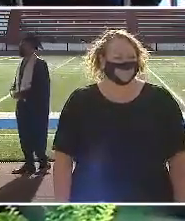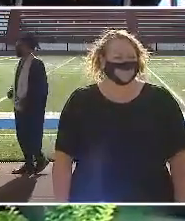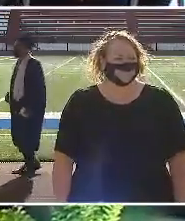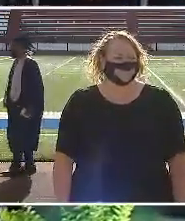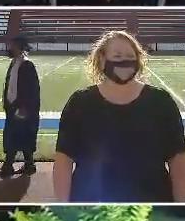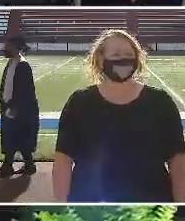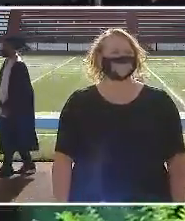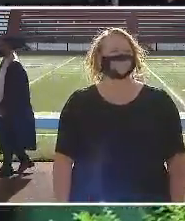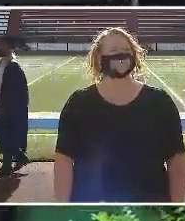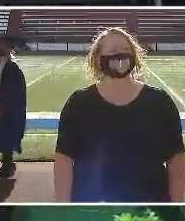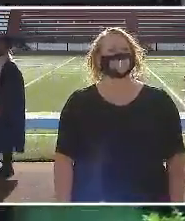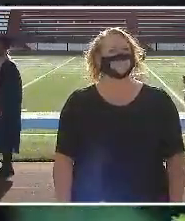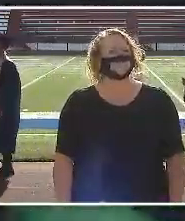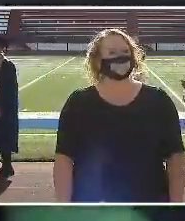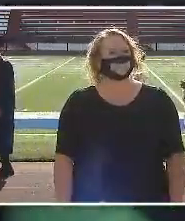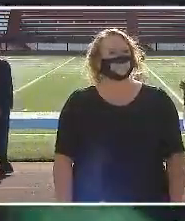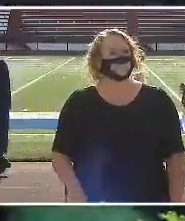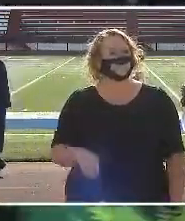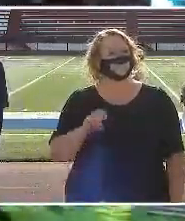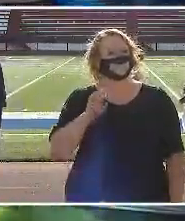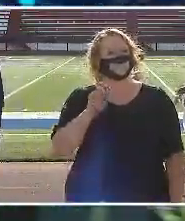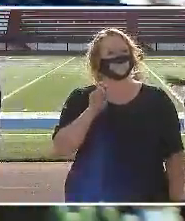Rihanna Alo Salayamua.